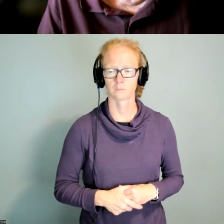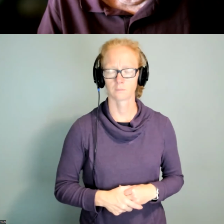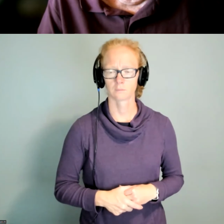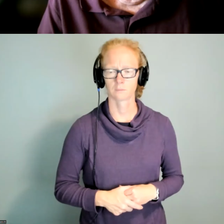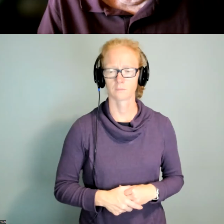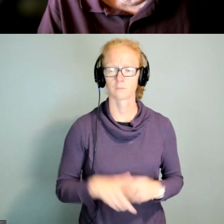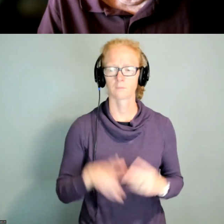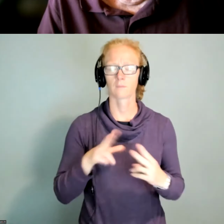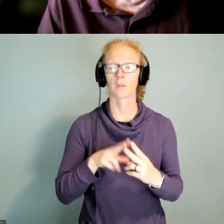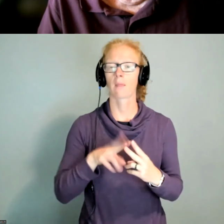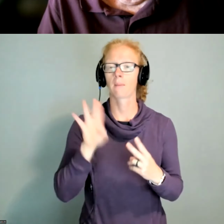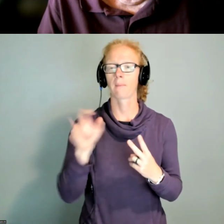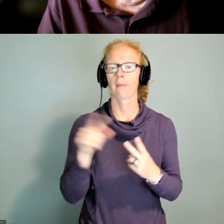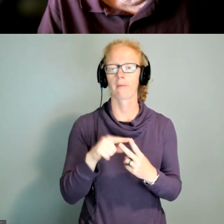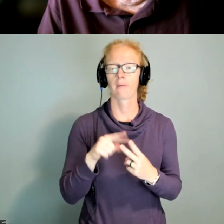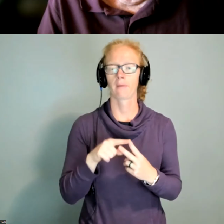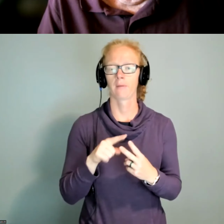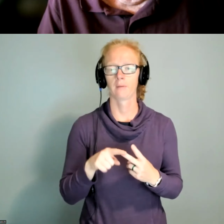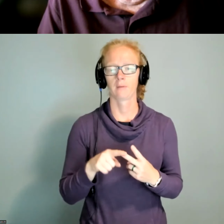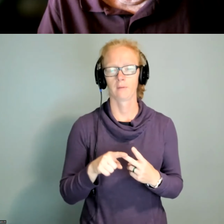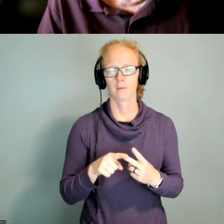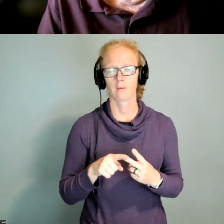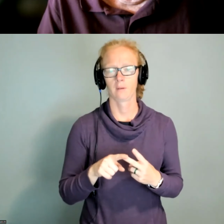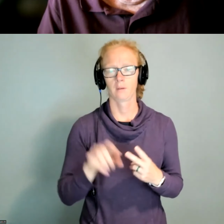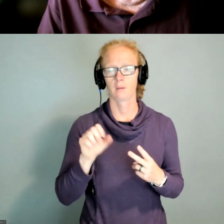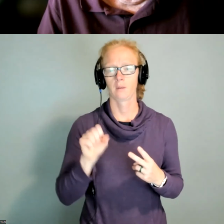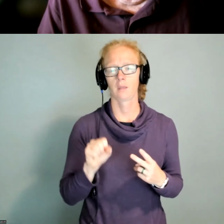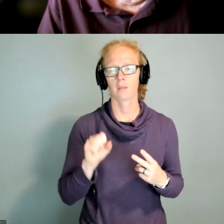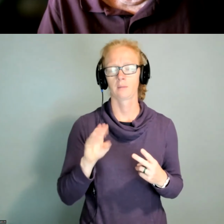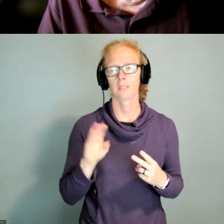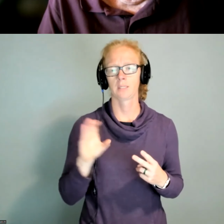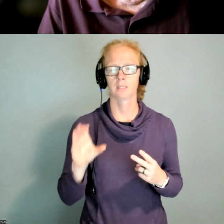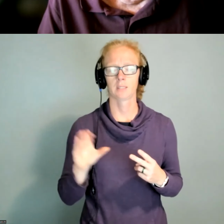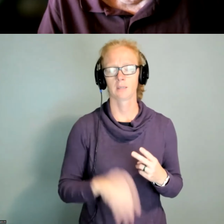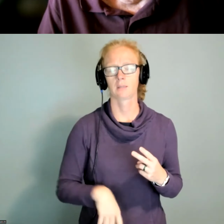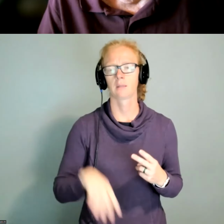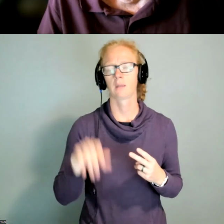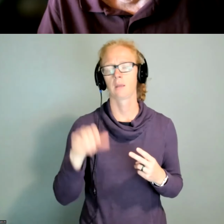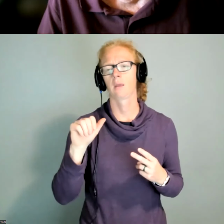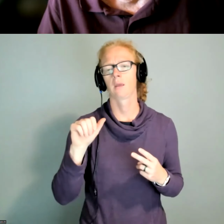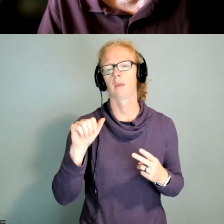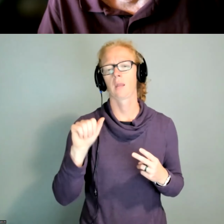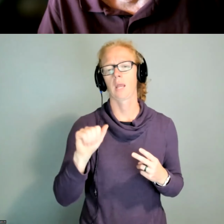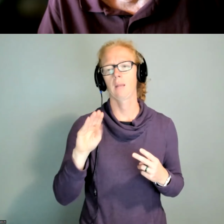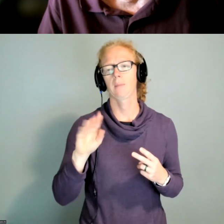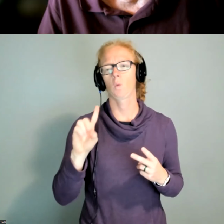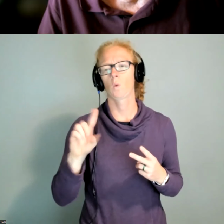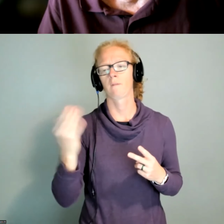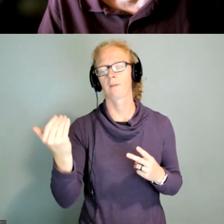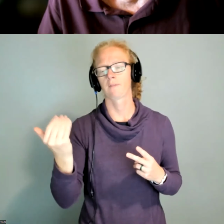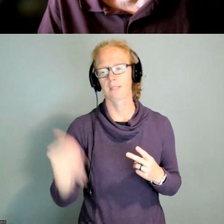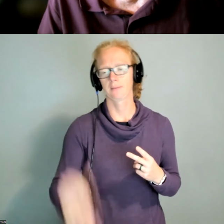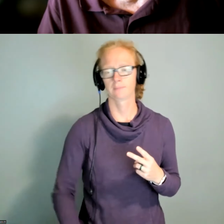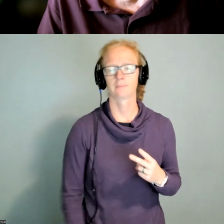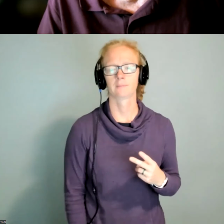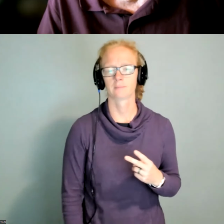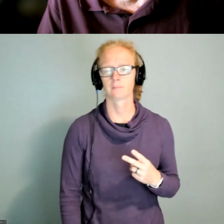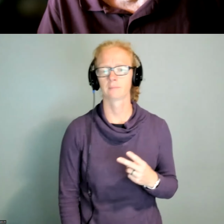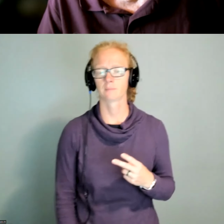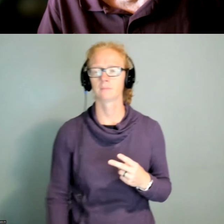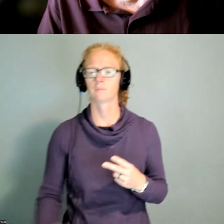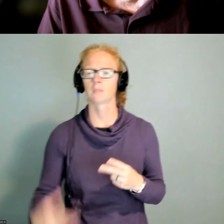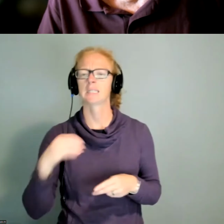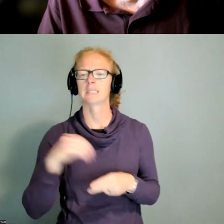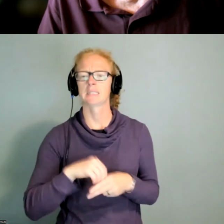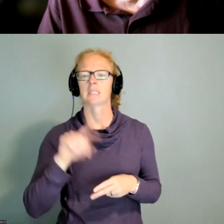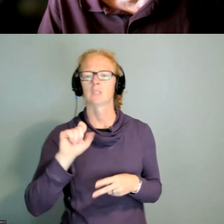So the bills are SB 6 and AB 115. So they're actually also linked in the